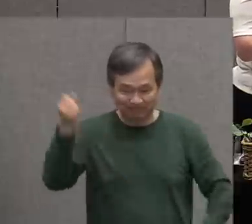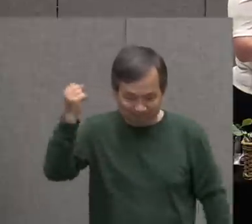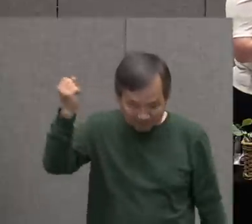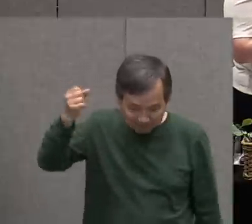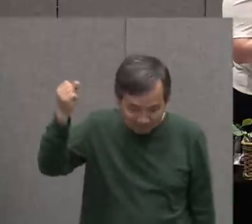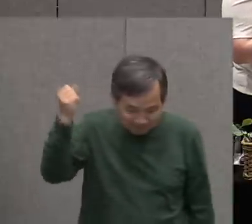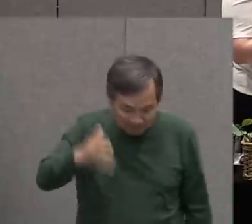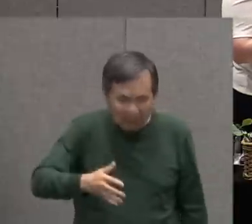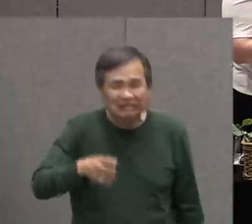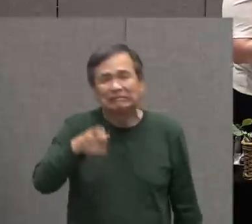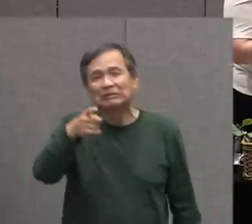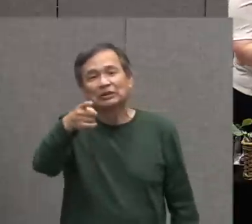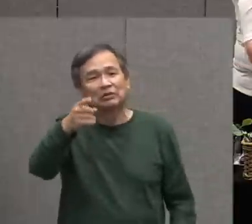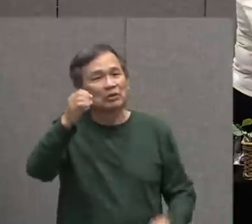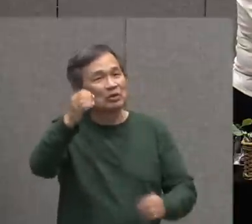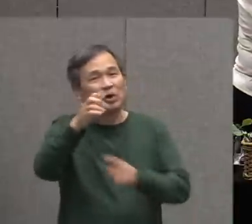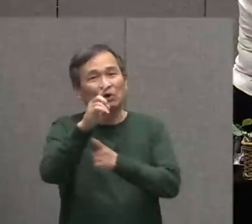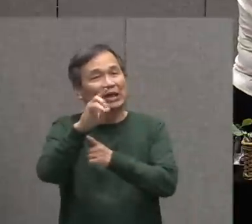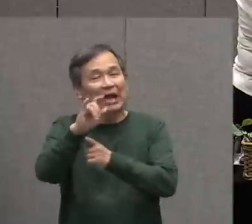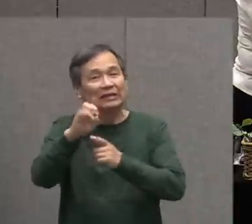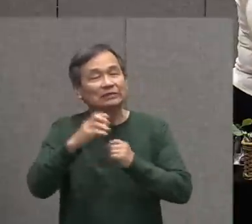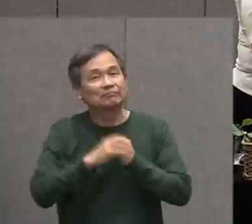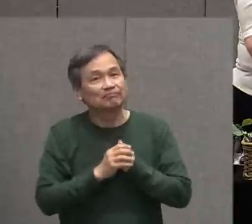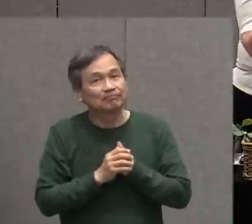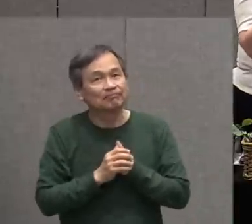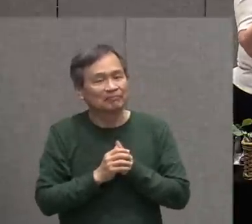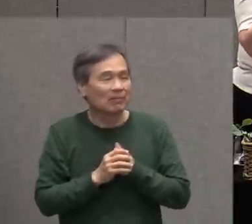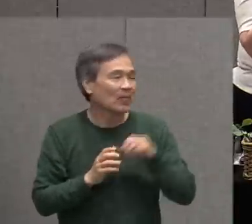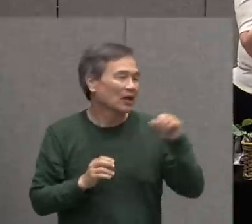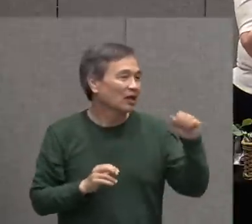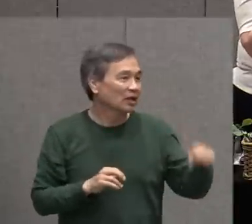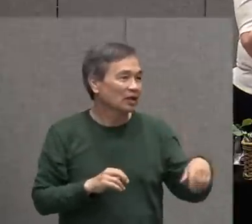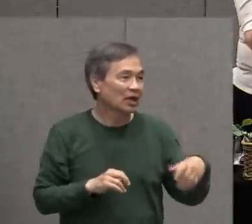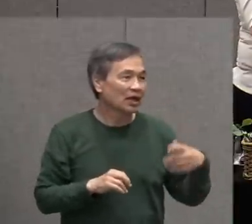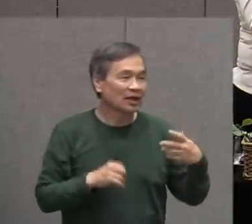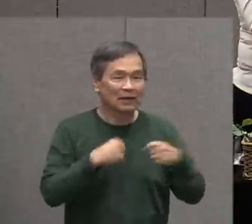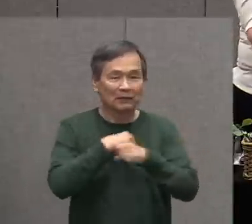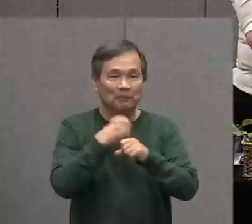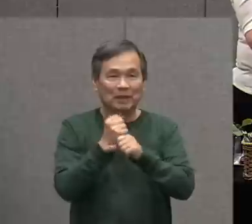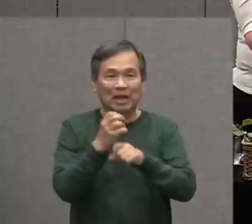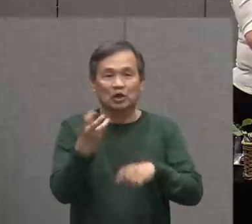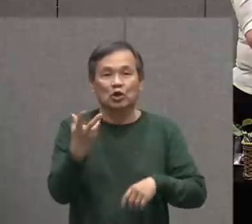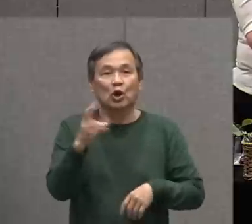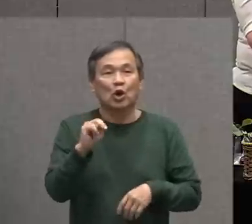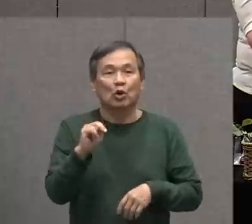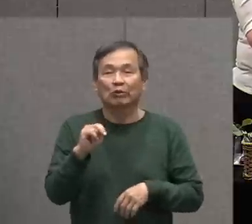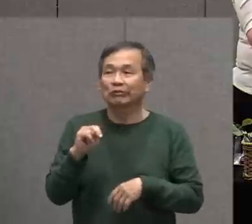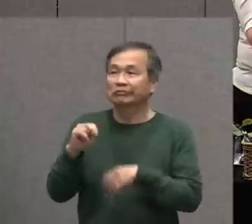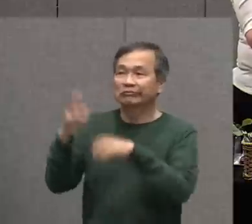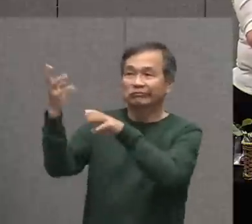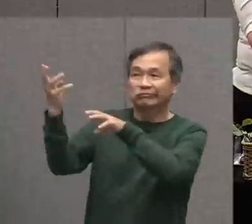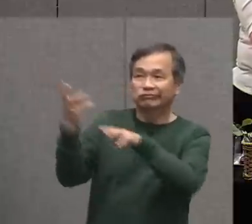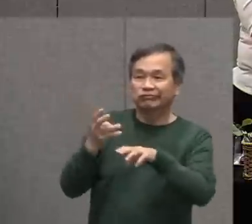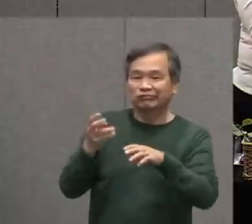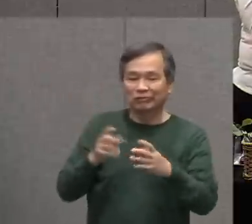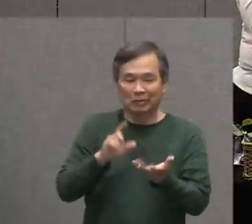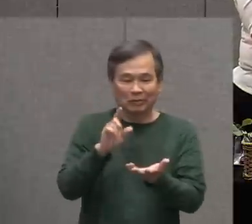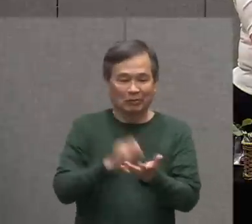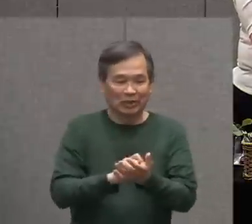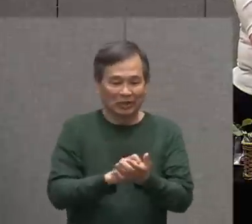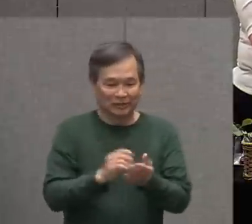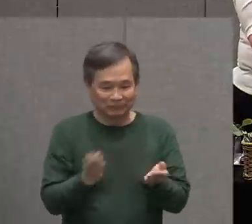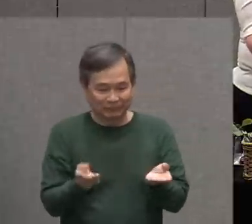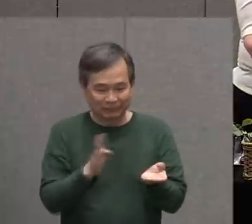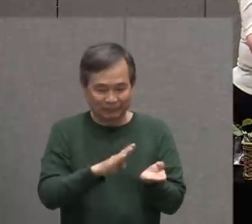If you do not have dice at home, there is a dice template that we would have that you could download to get to make